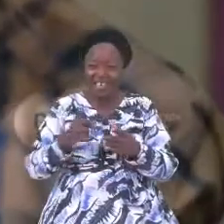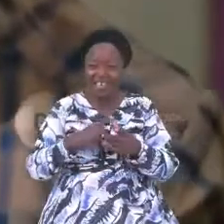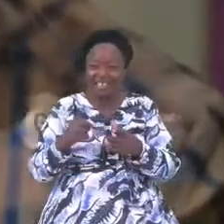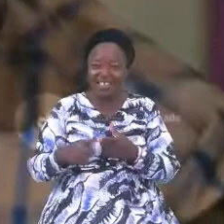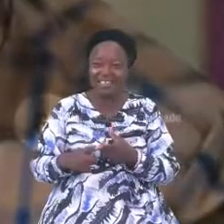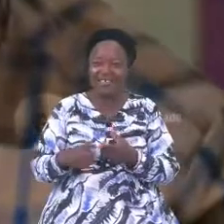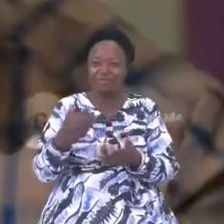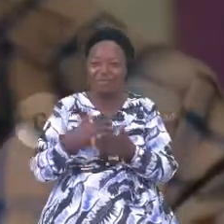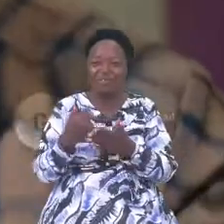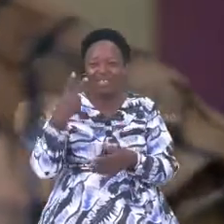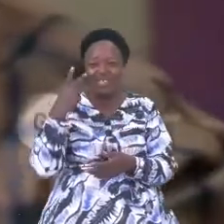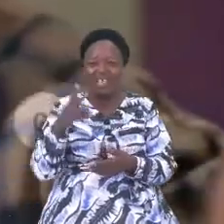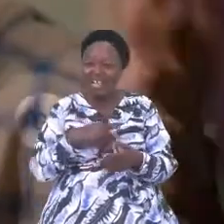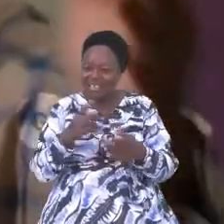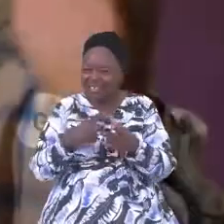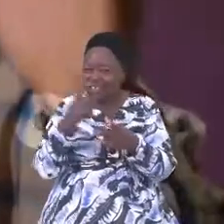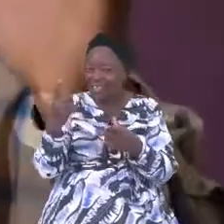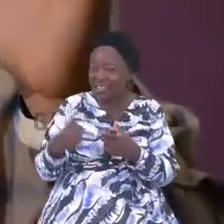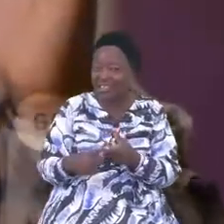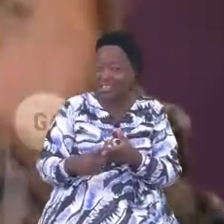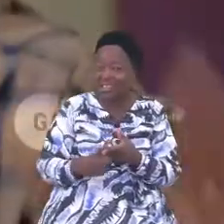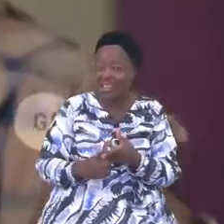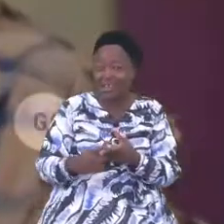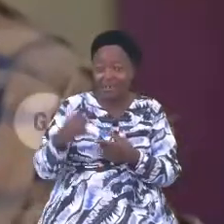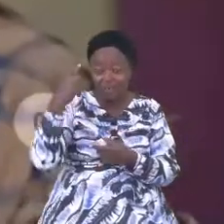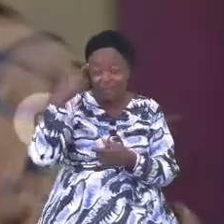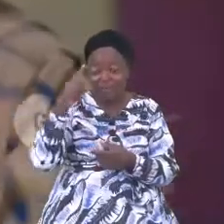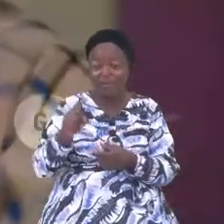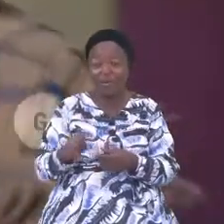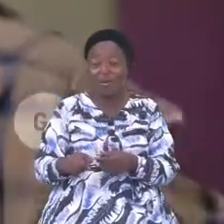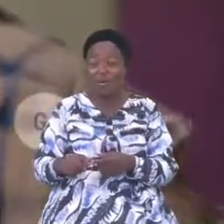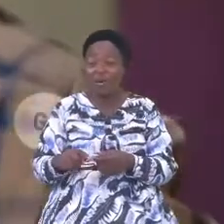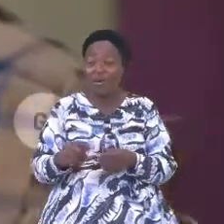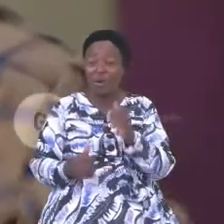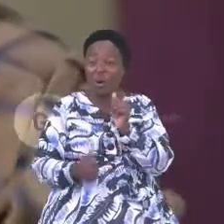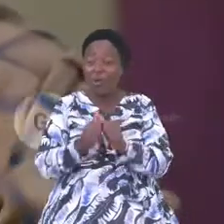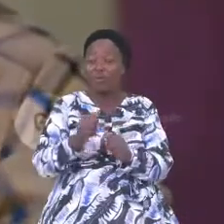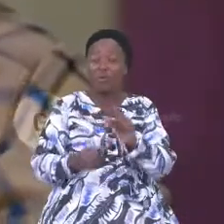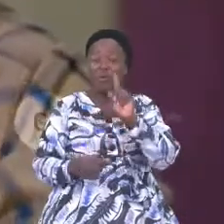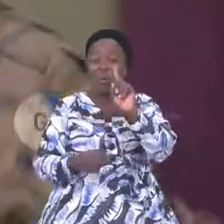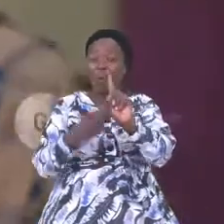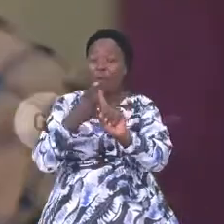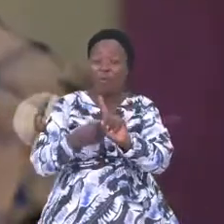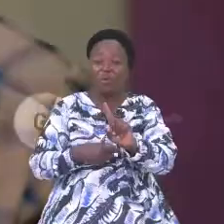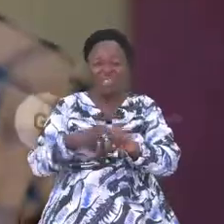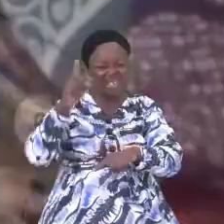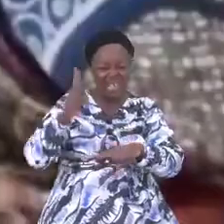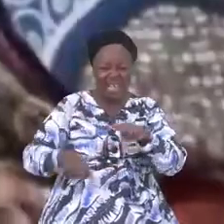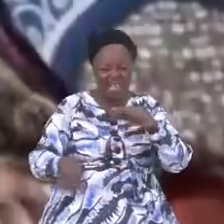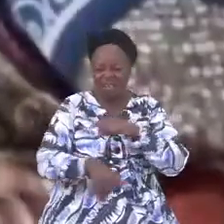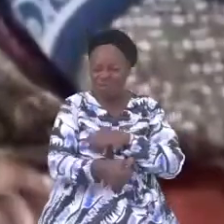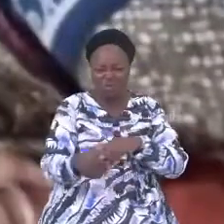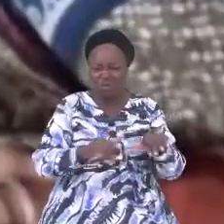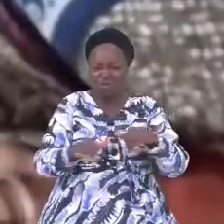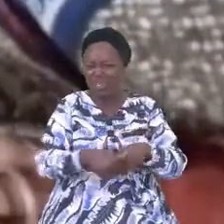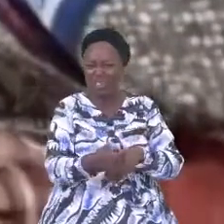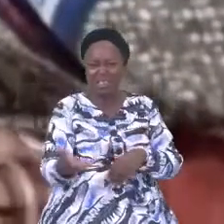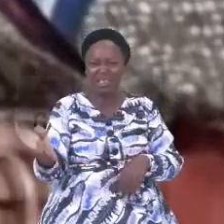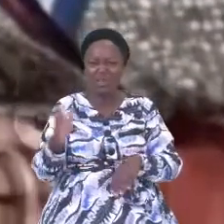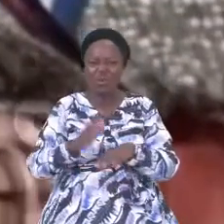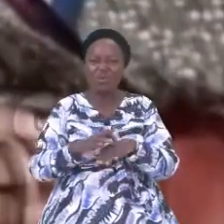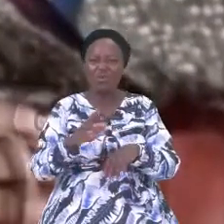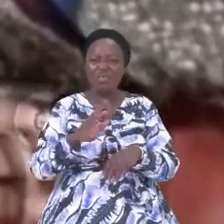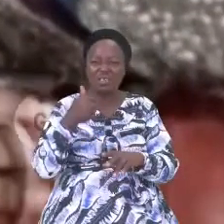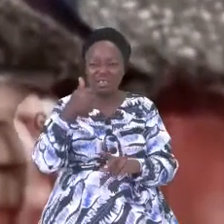zero. You know, and then for about a month plus before then, she couldn't do much things on her own, including betting. There